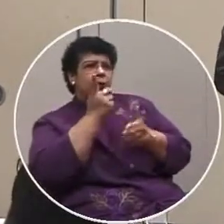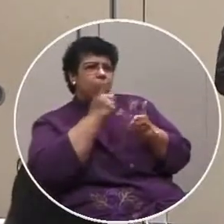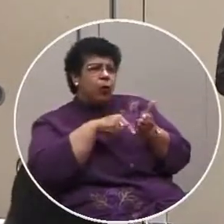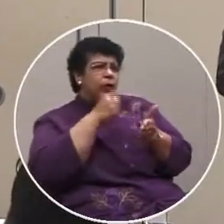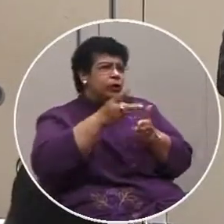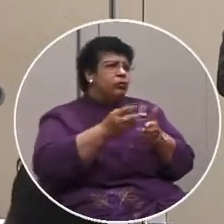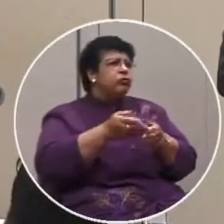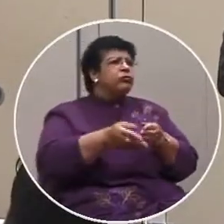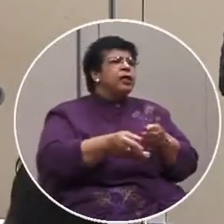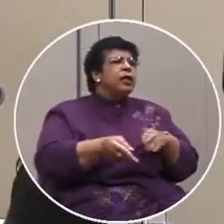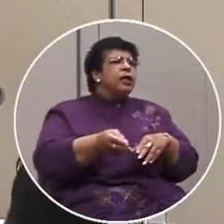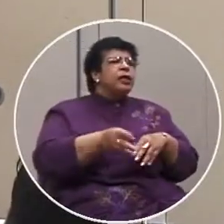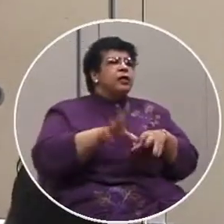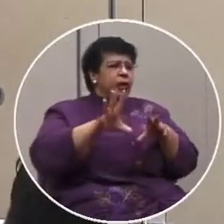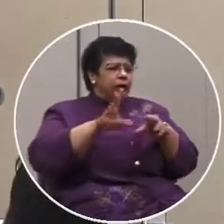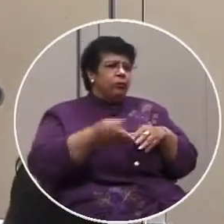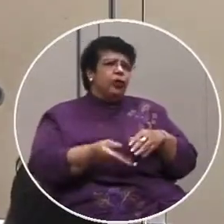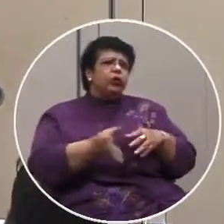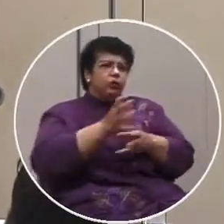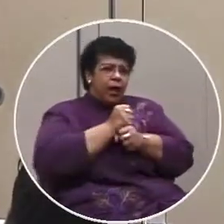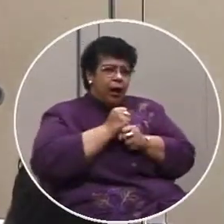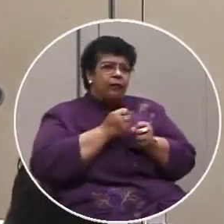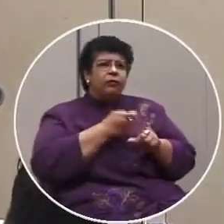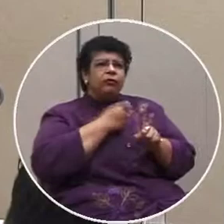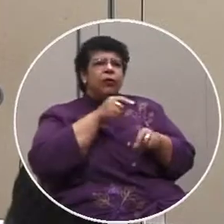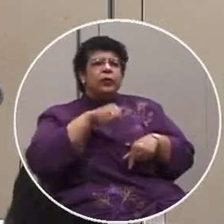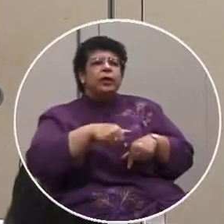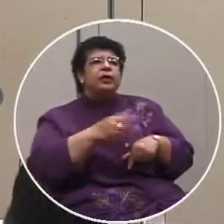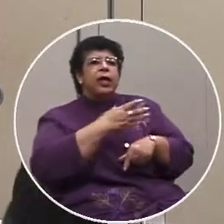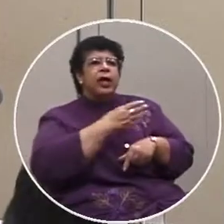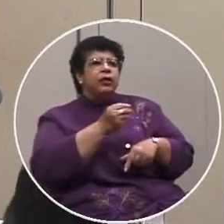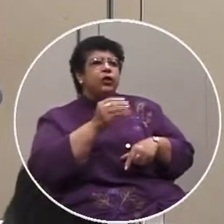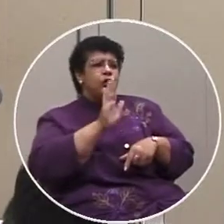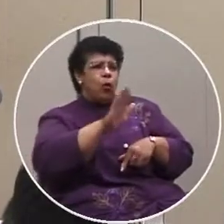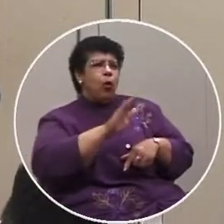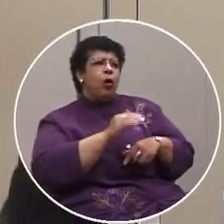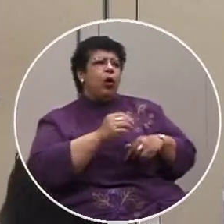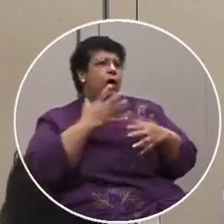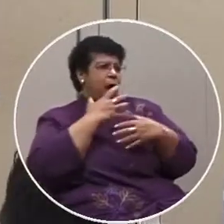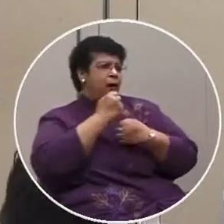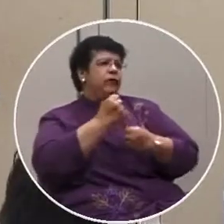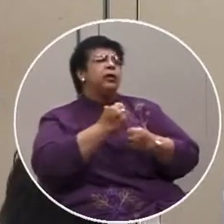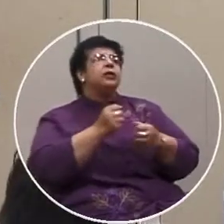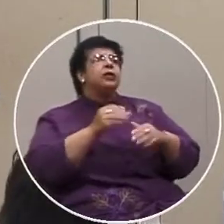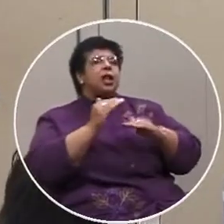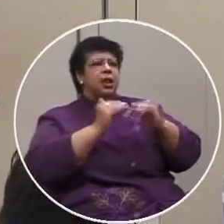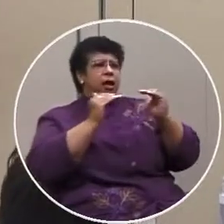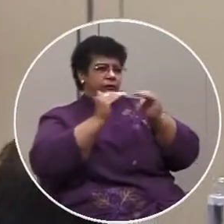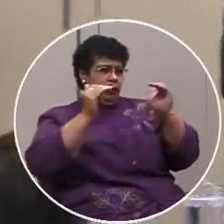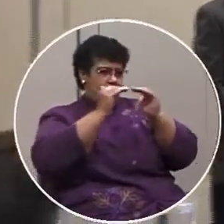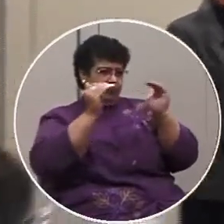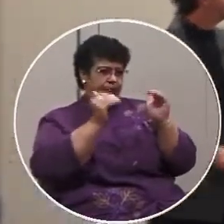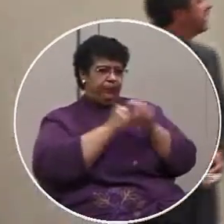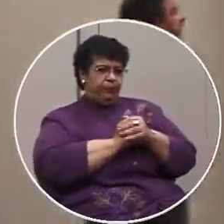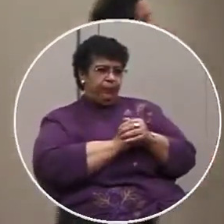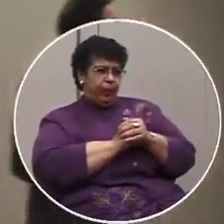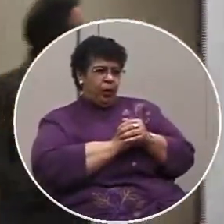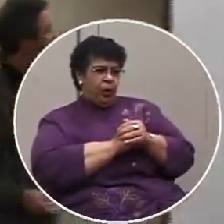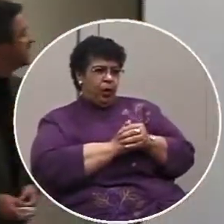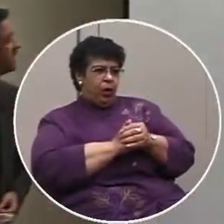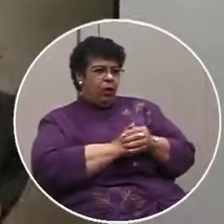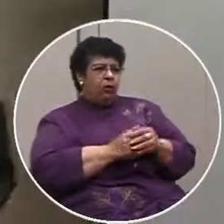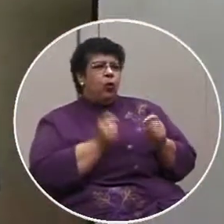grown, knowledge and skills, confidence level. All right. So quick